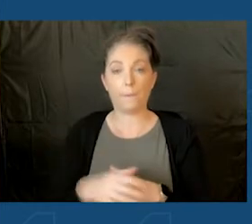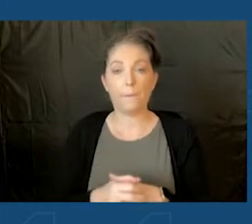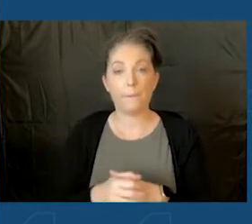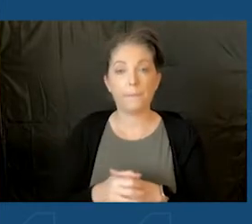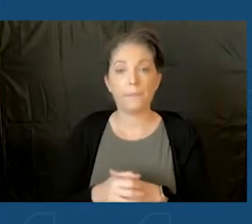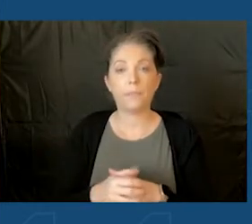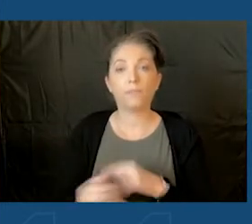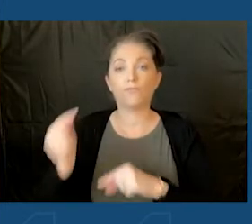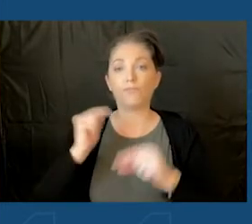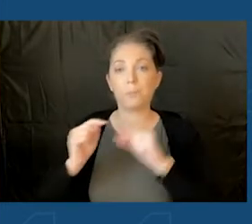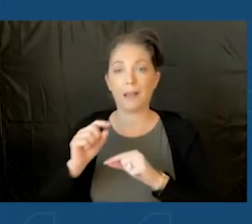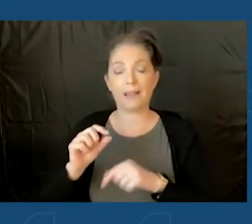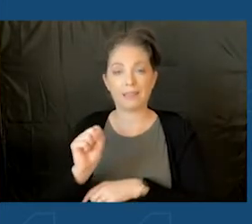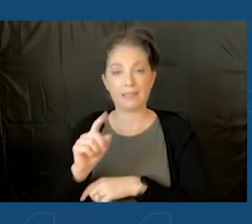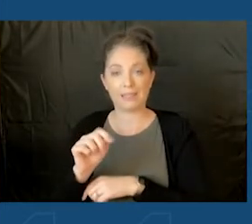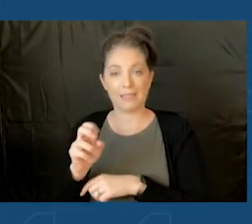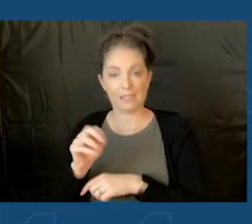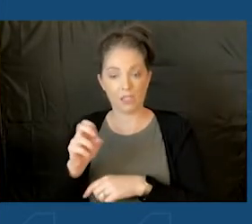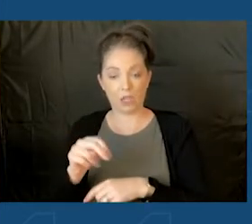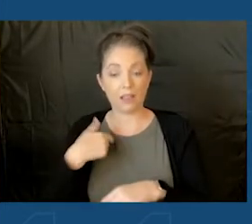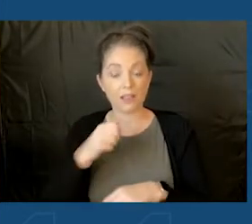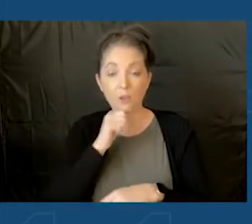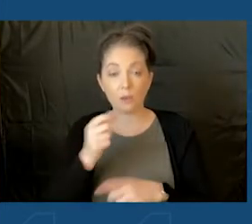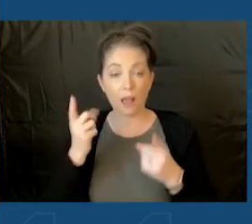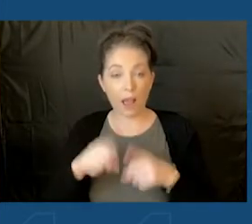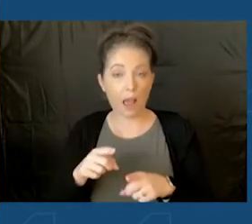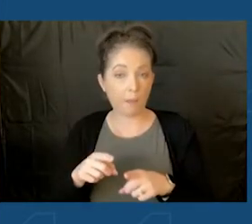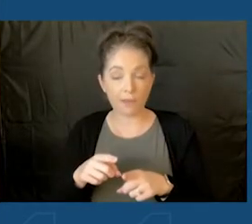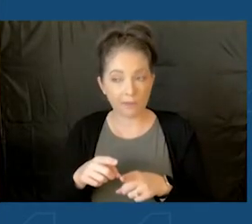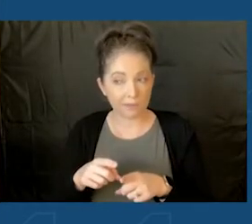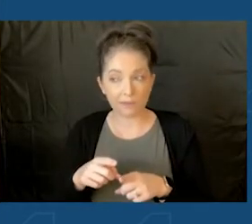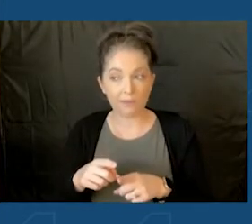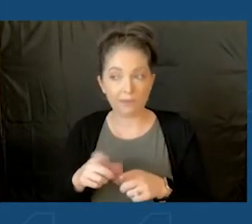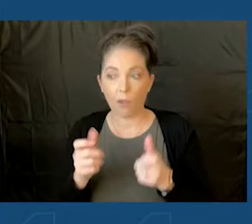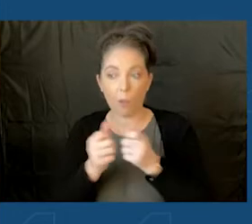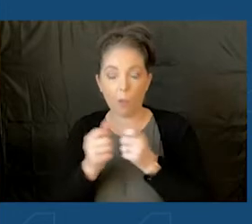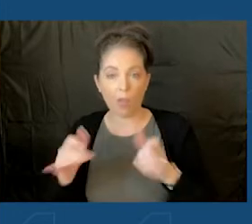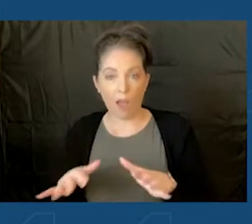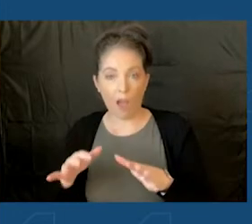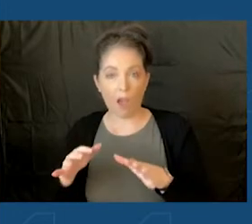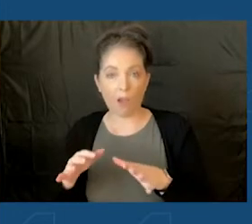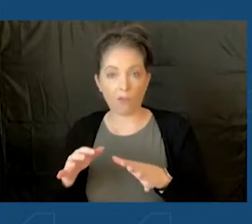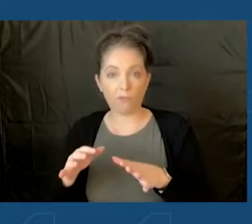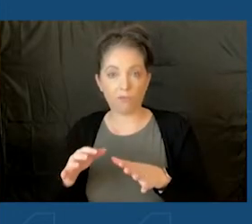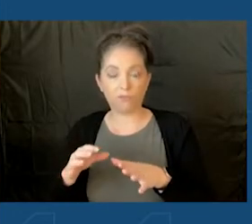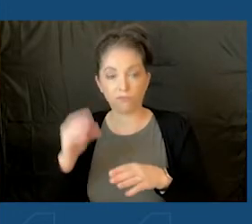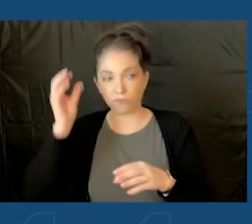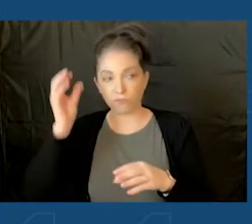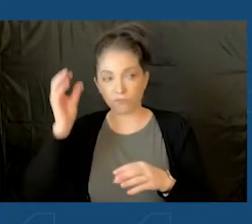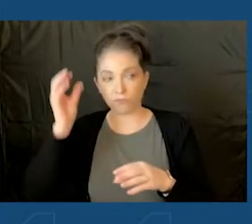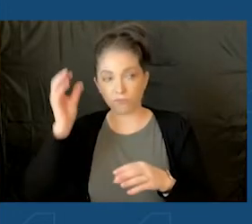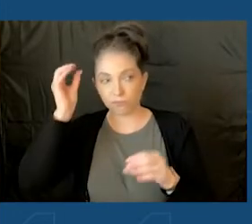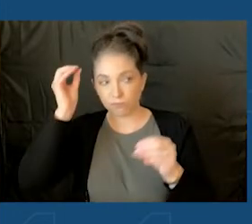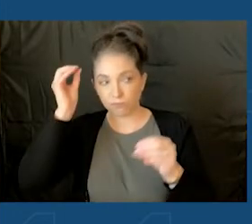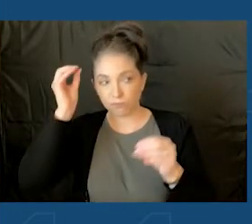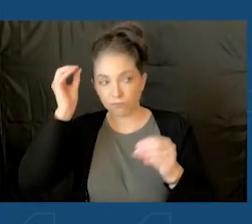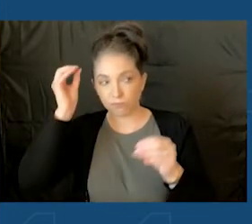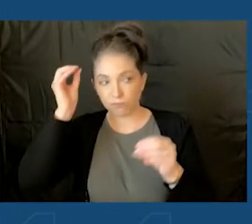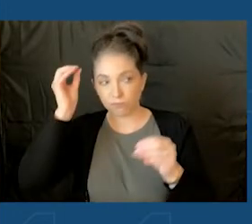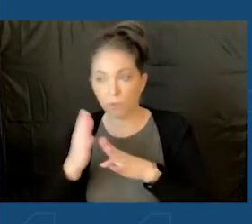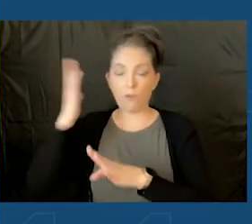a minute. This station wouldn't happen, and it won't be designed without the input of a former council member,